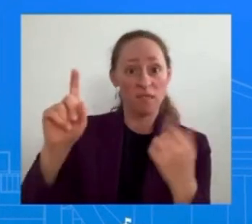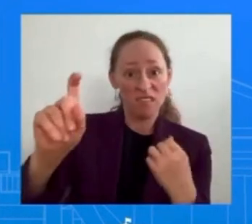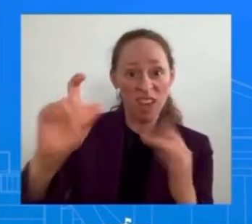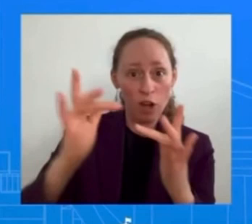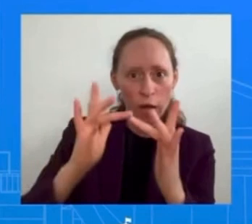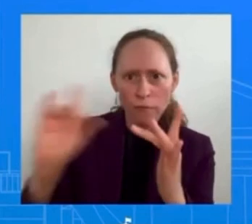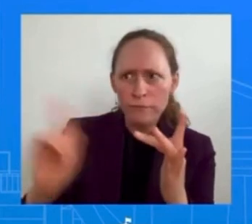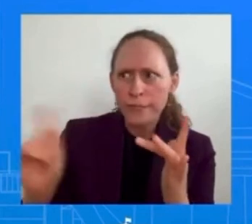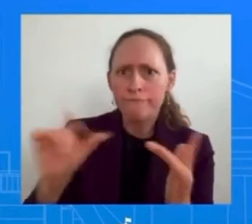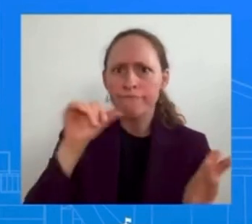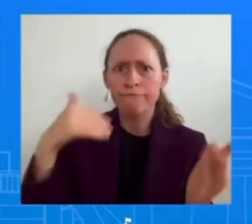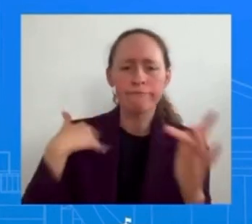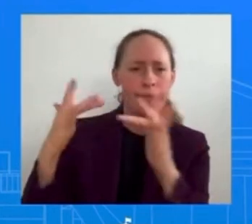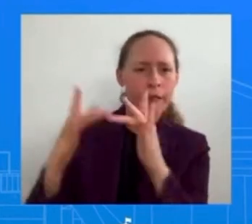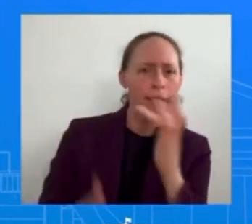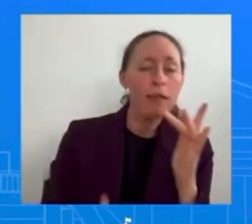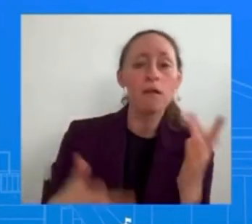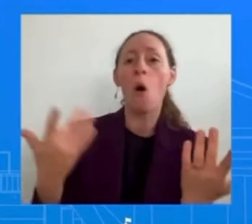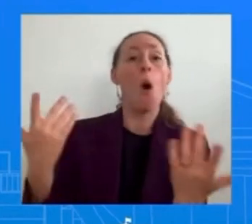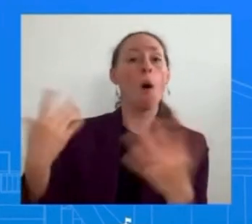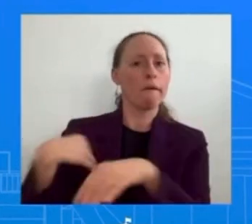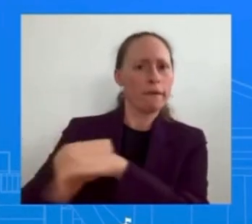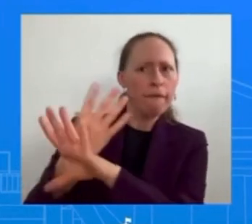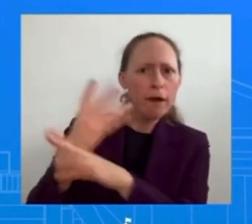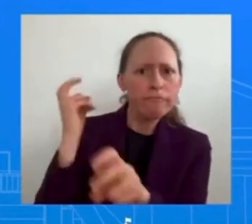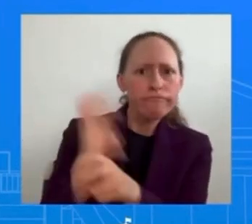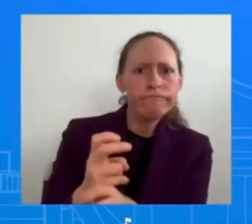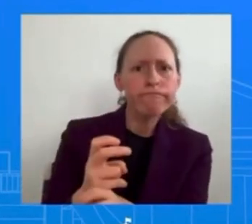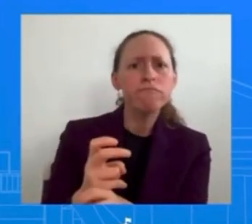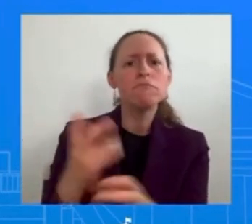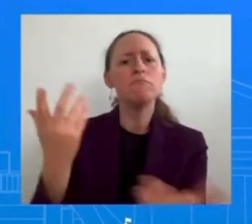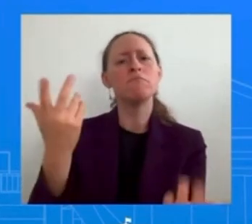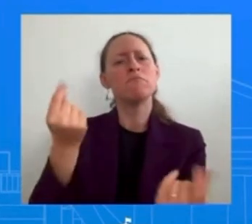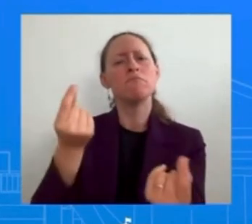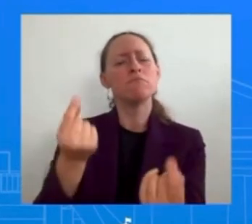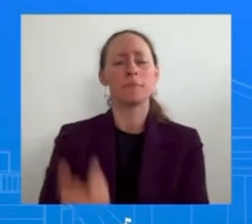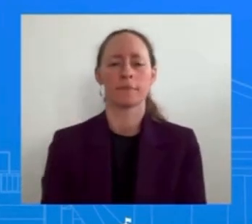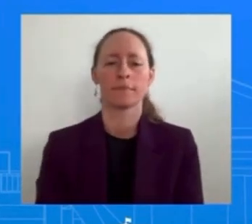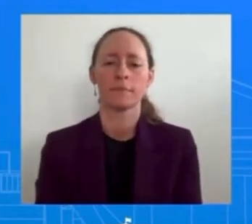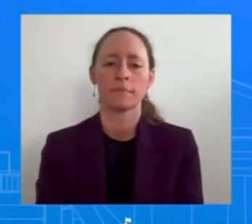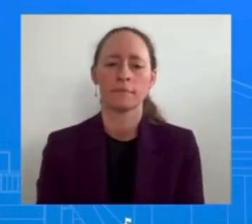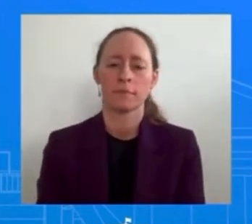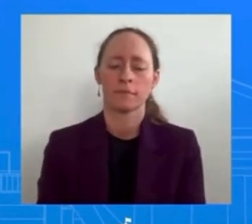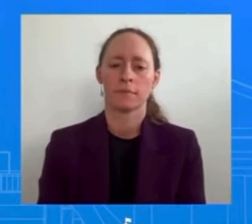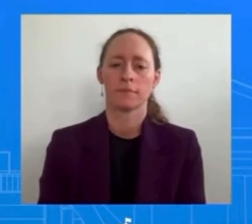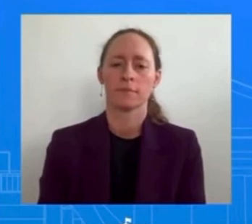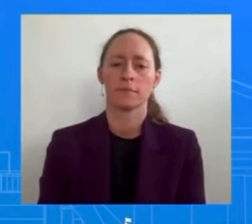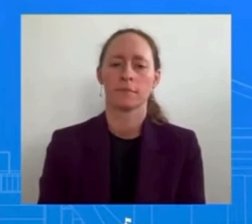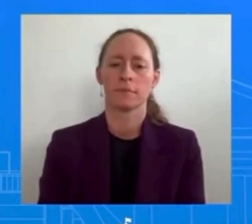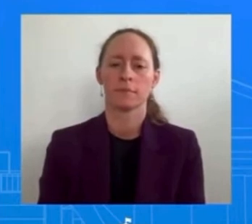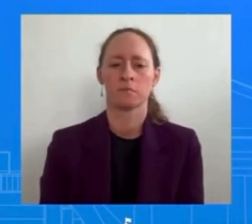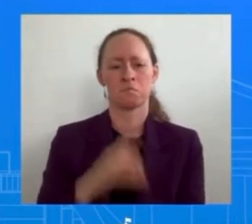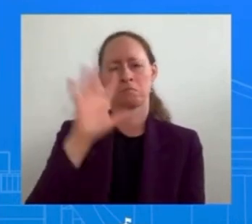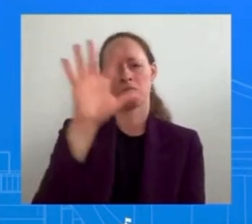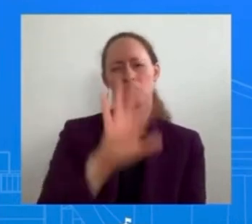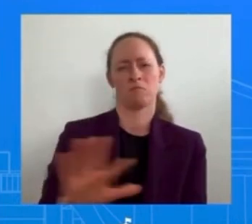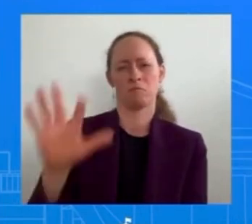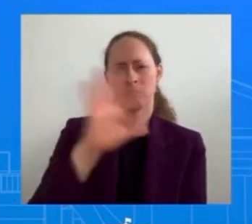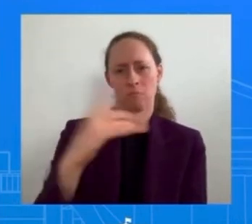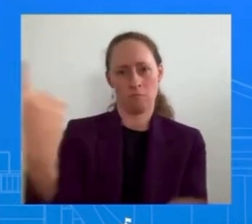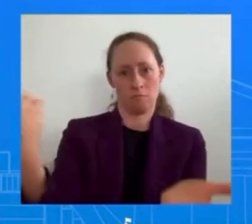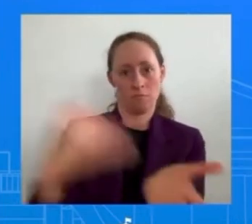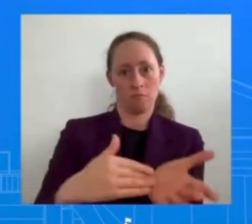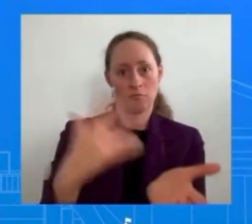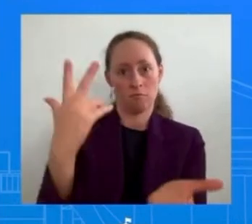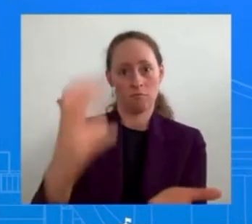is right now we've approved over 1,300 registrations. I don't know what the total number of individuals that has applied so far. But I, you